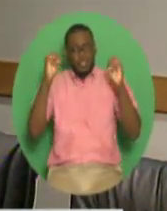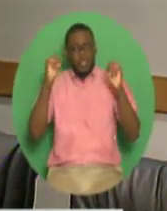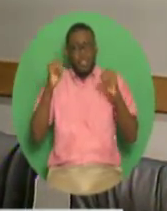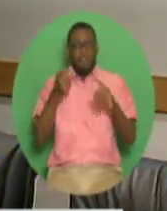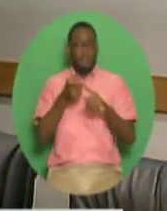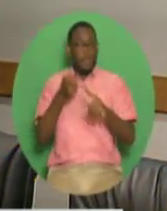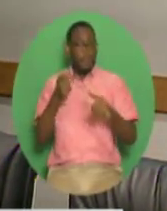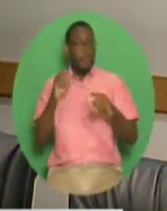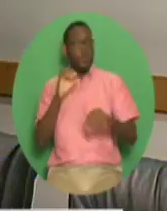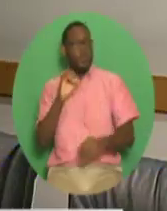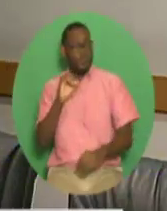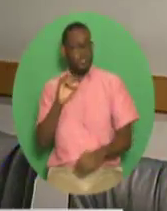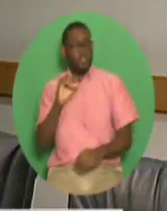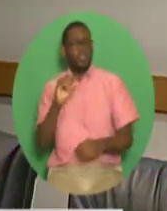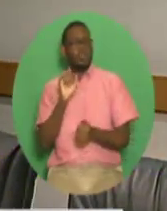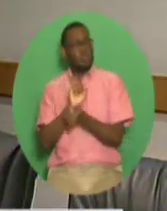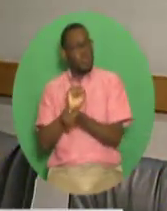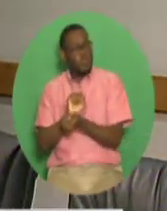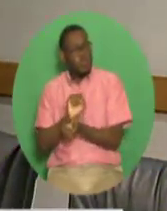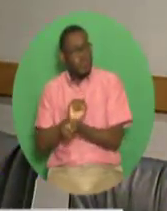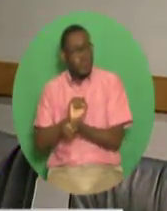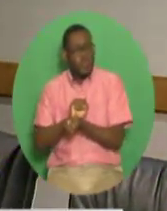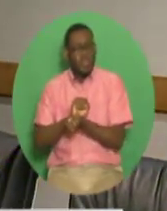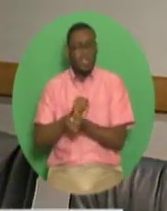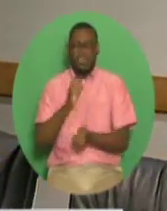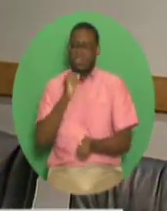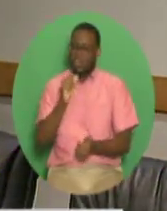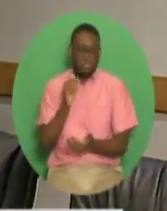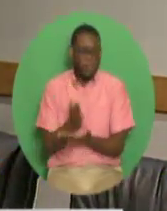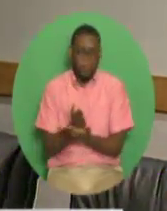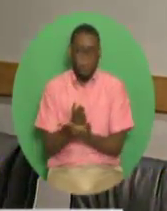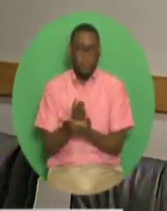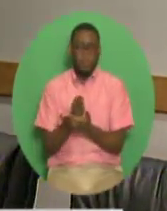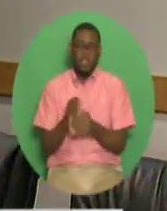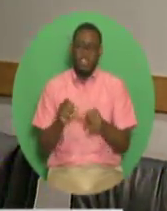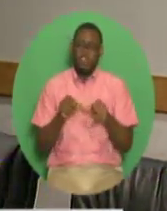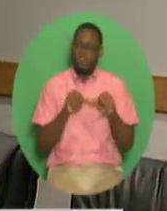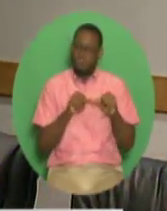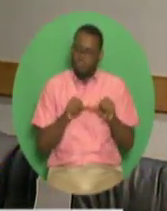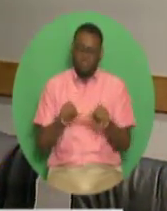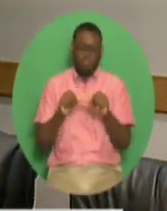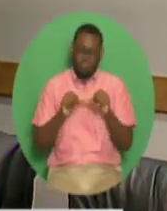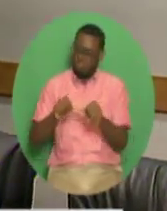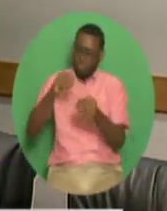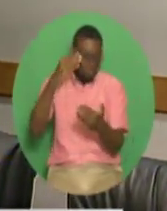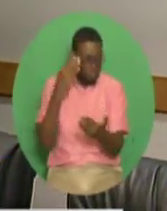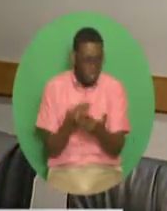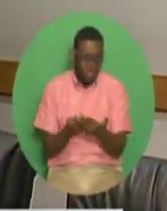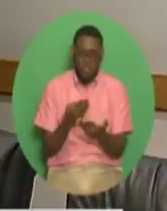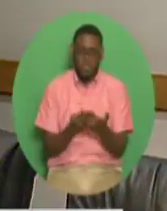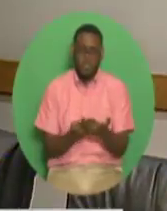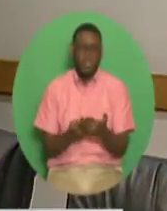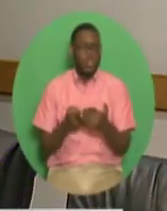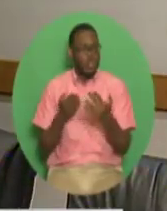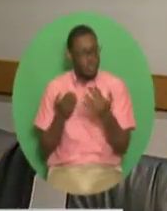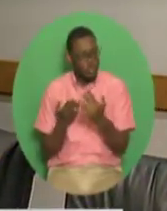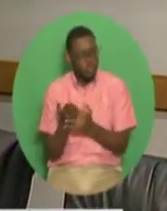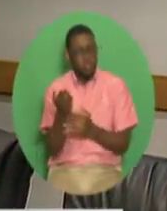ministers and all the stakeholders to get this budget here for us to present and go through.